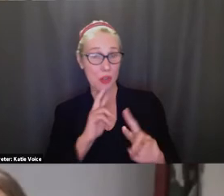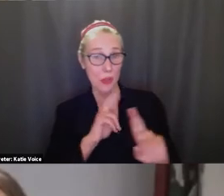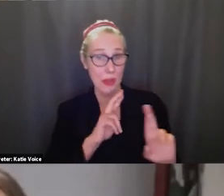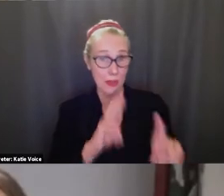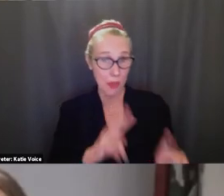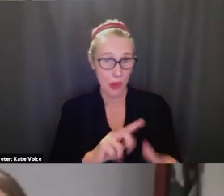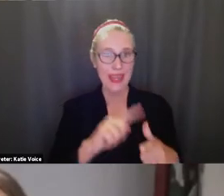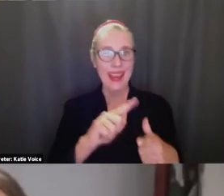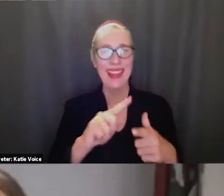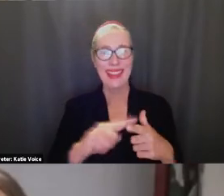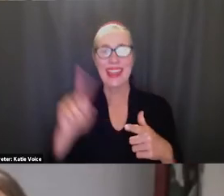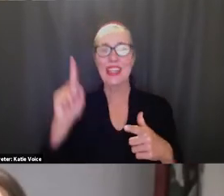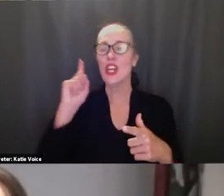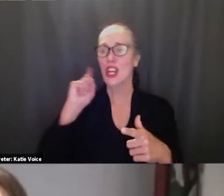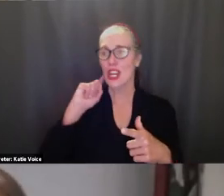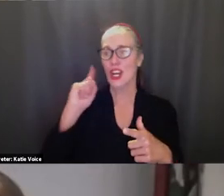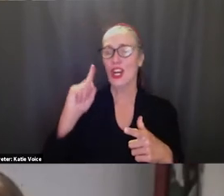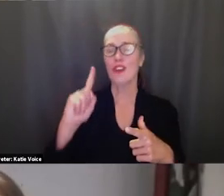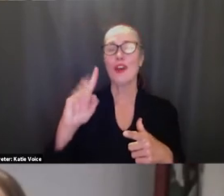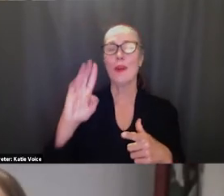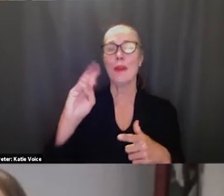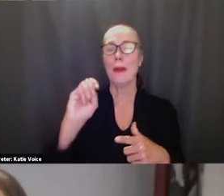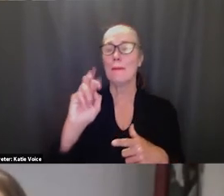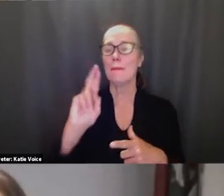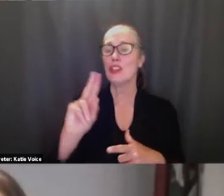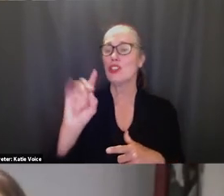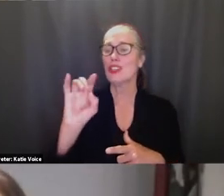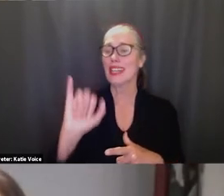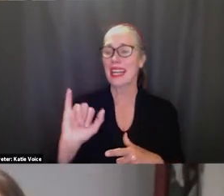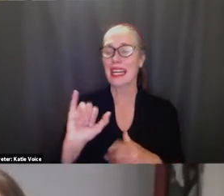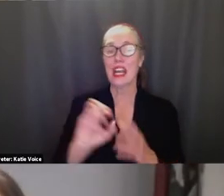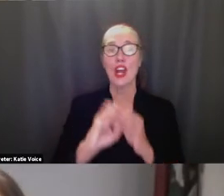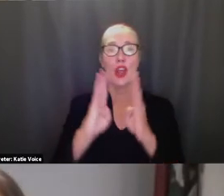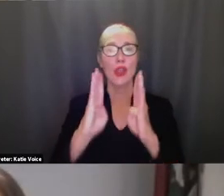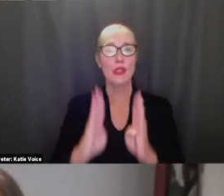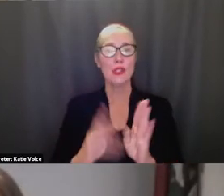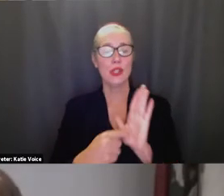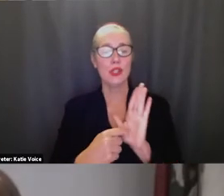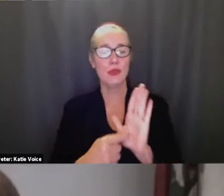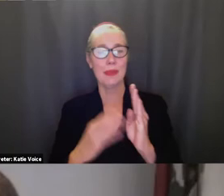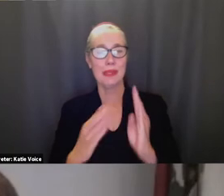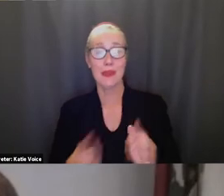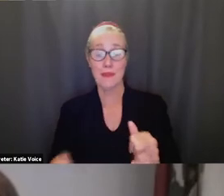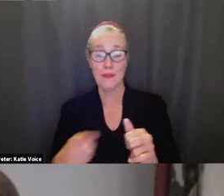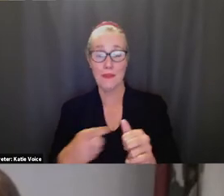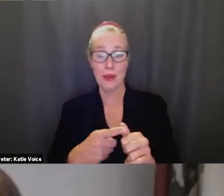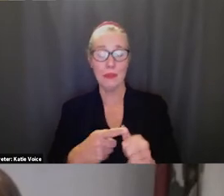mr kelly our student representative so first of all board members ms munoz